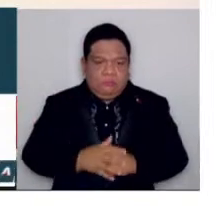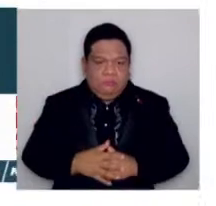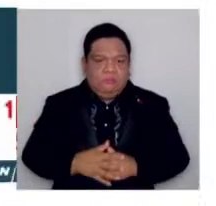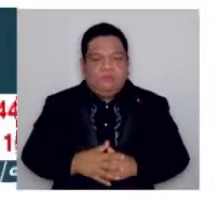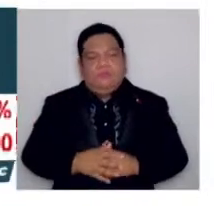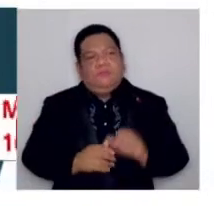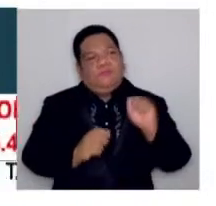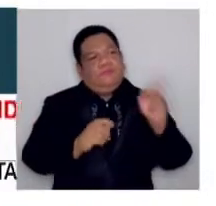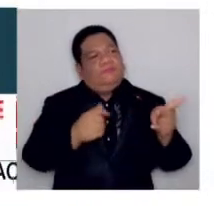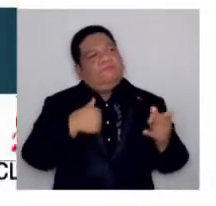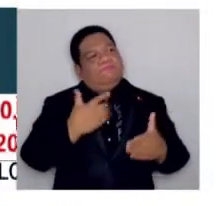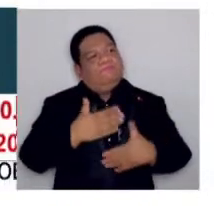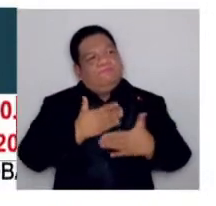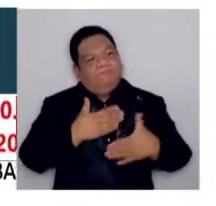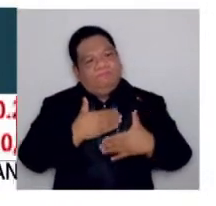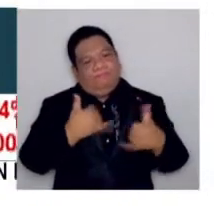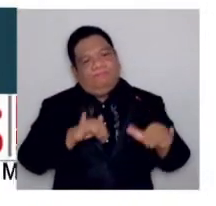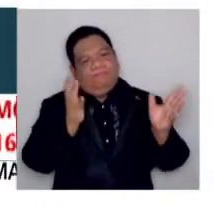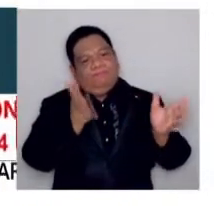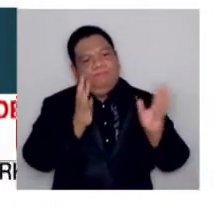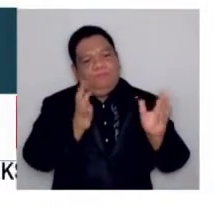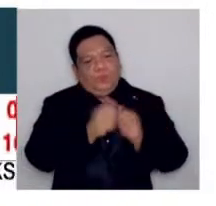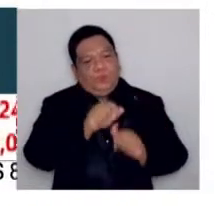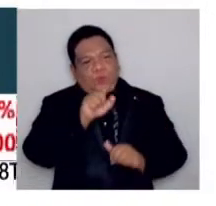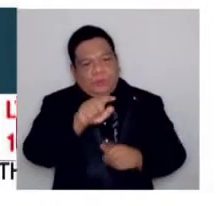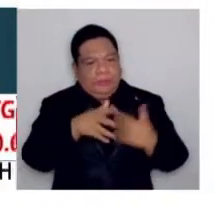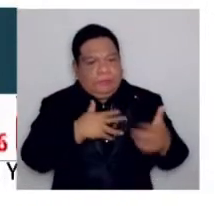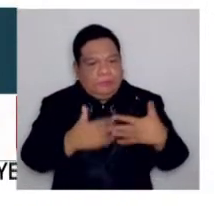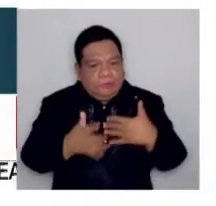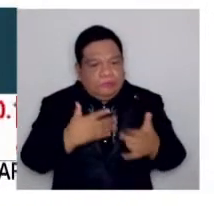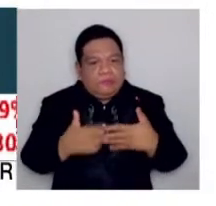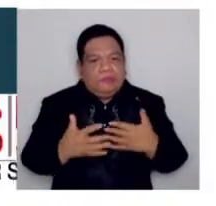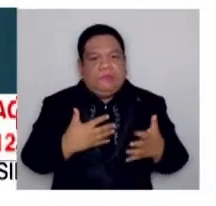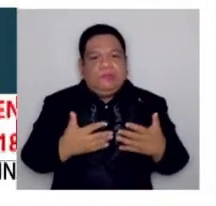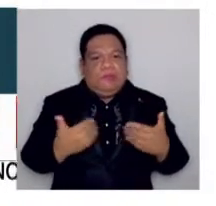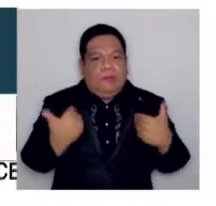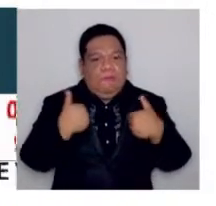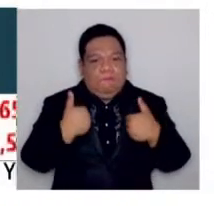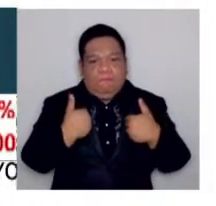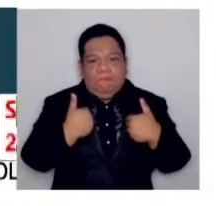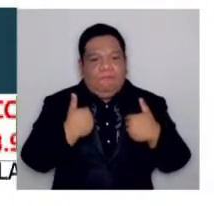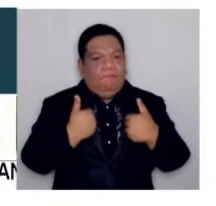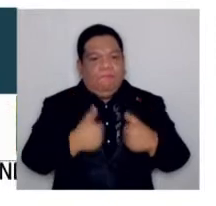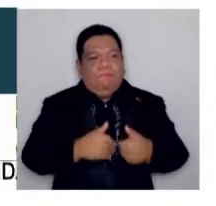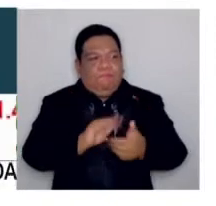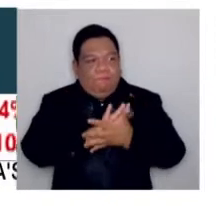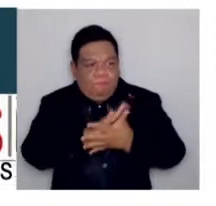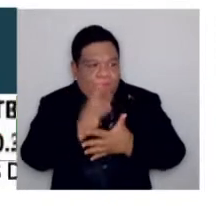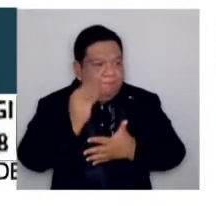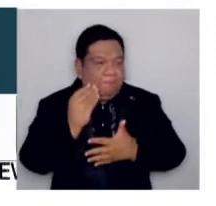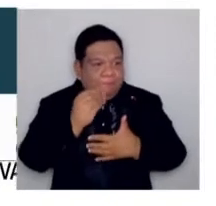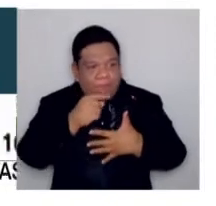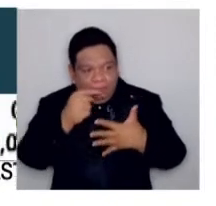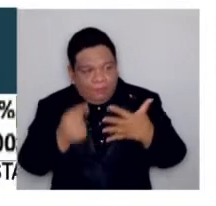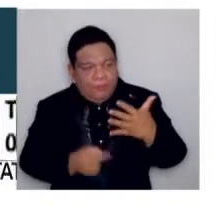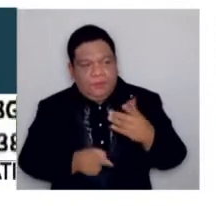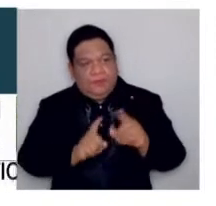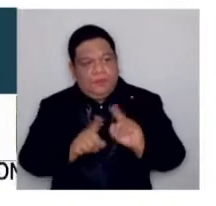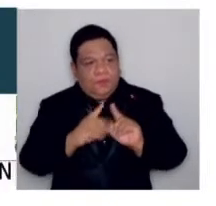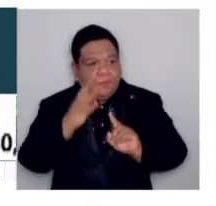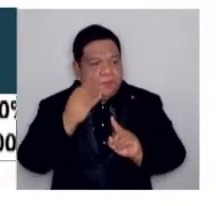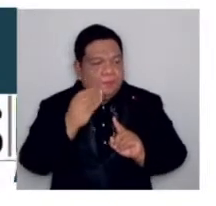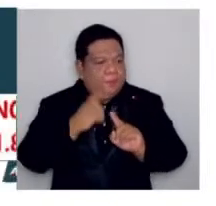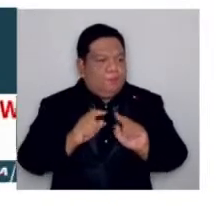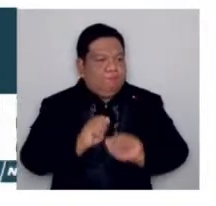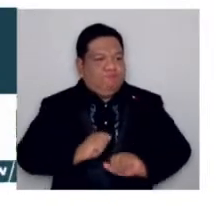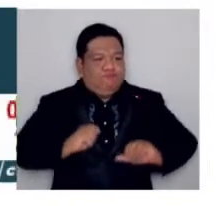I'm super glad that I still get to talk to you, despite being having had COVID and going through all that nasty stuff. We